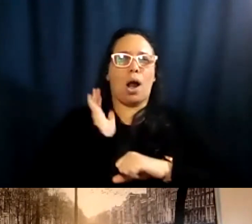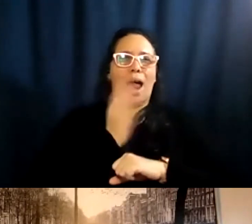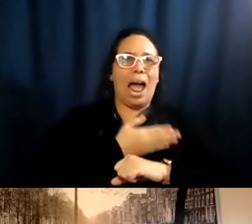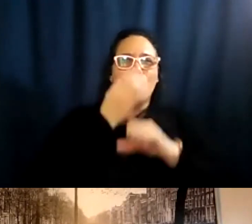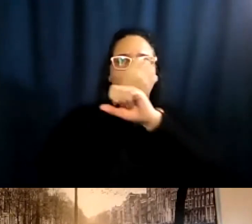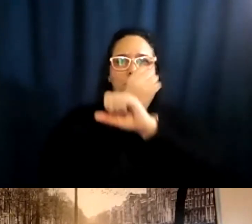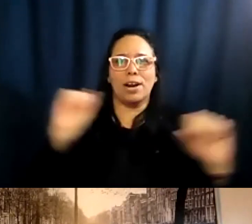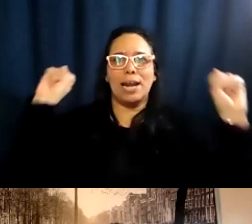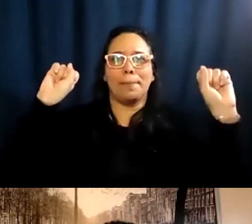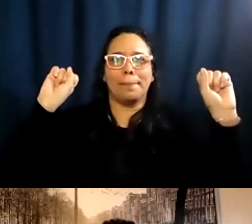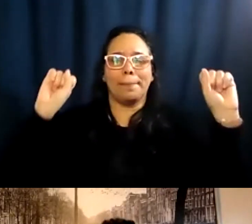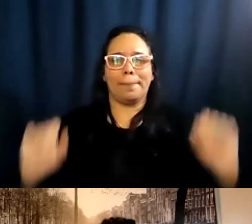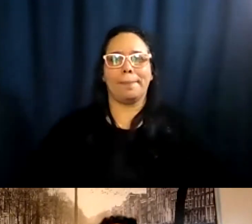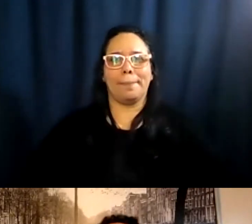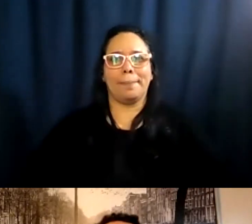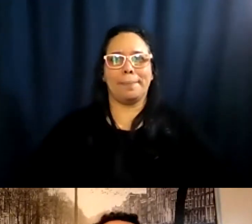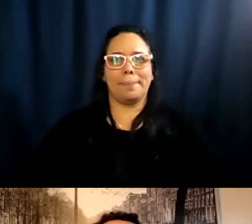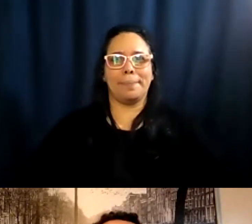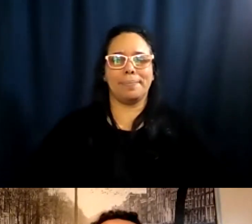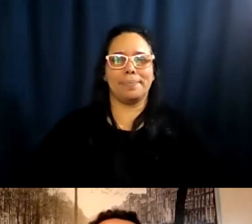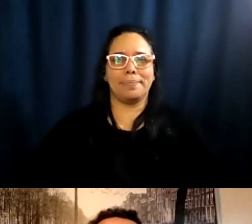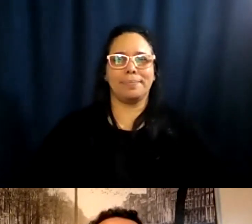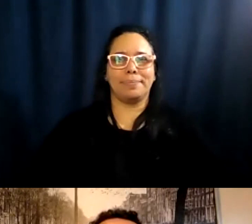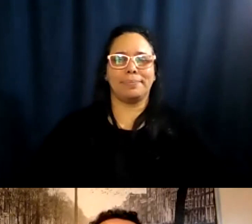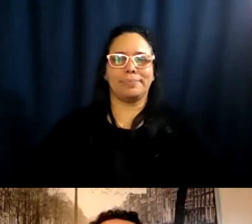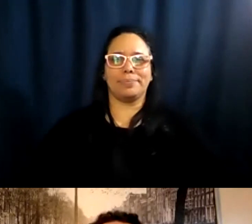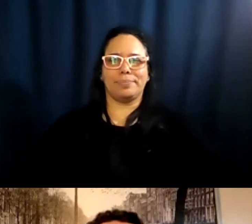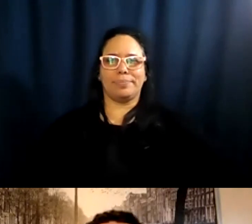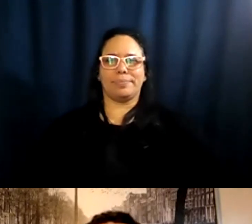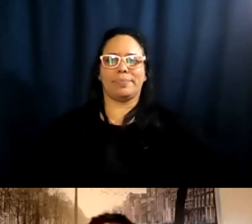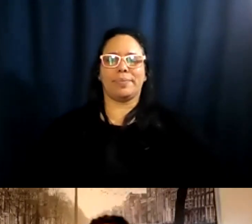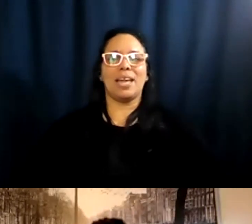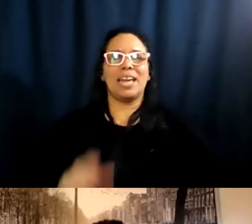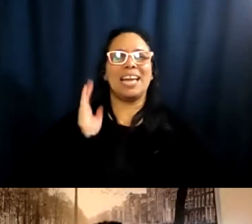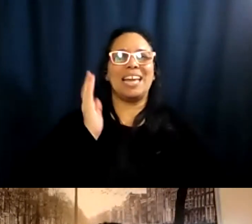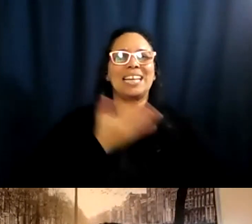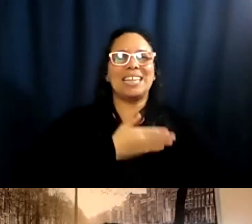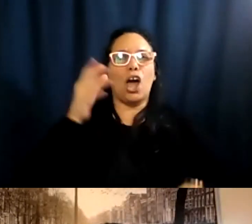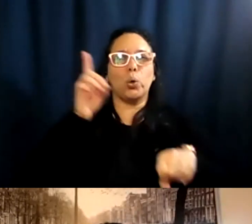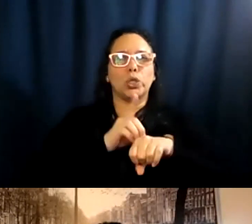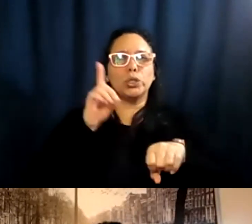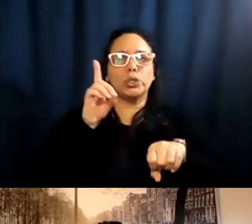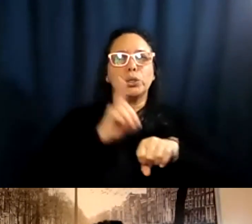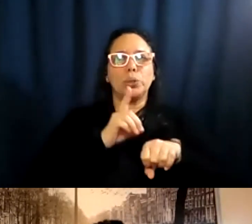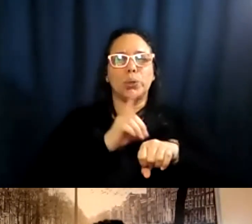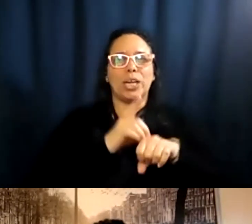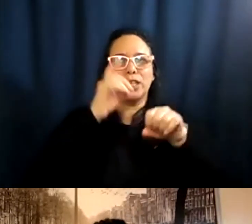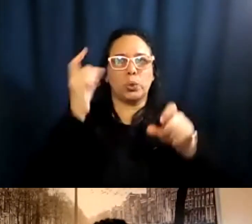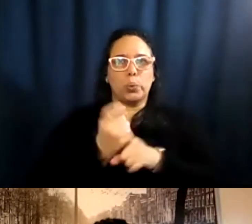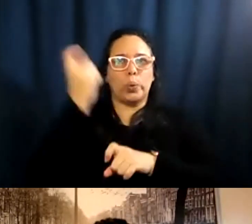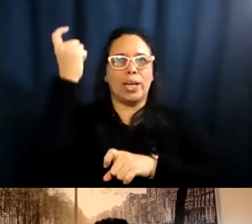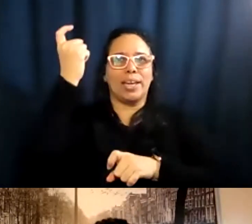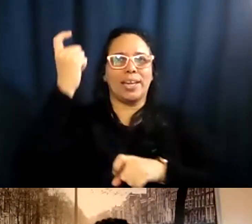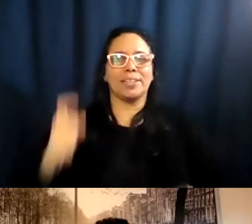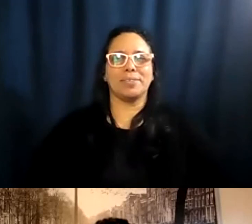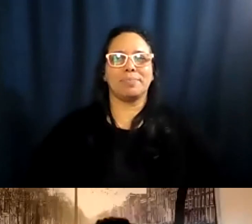freedom. It is our duty to win. It is our duty, duty to